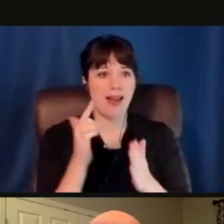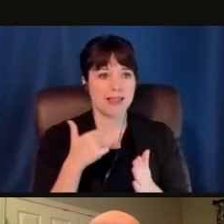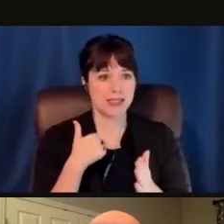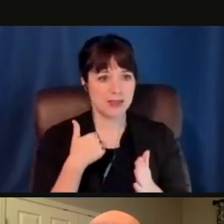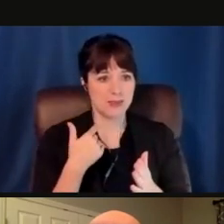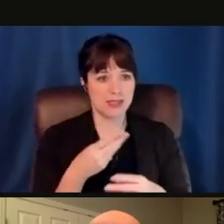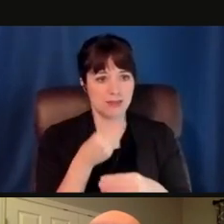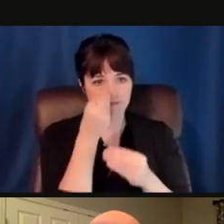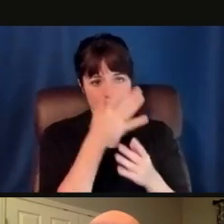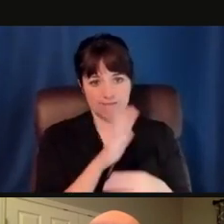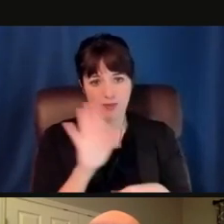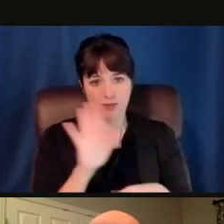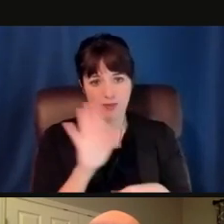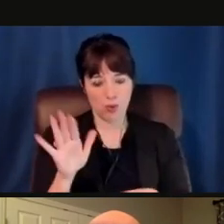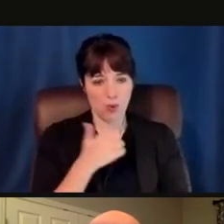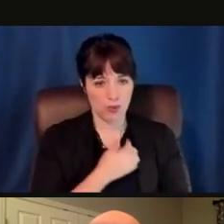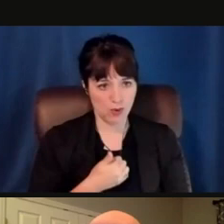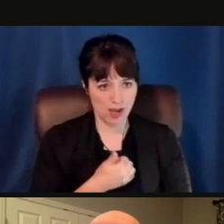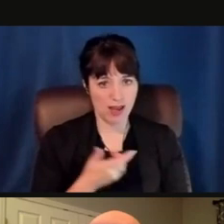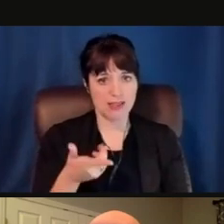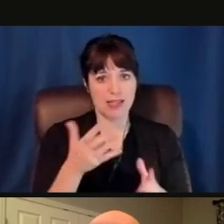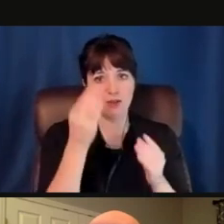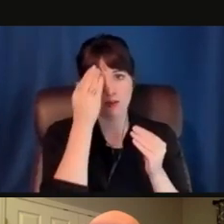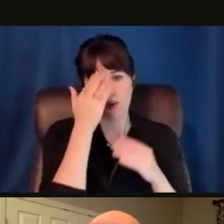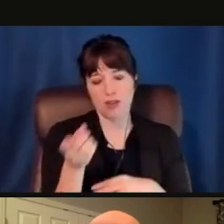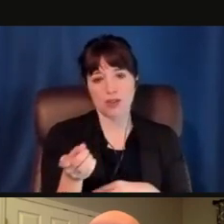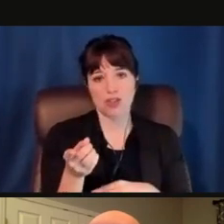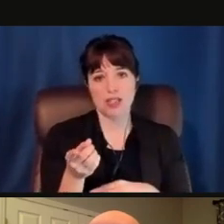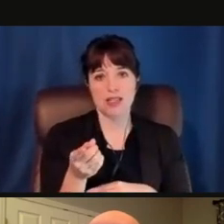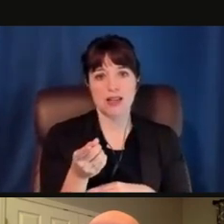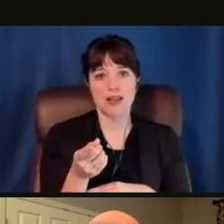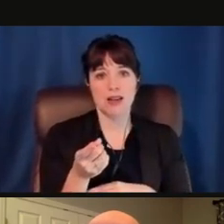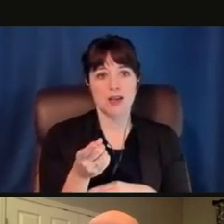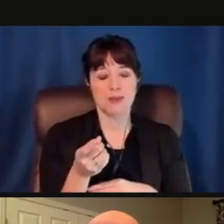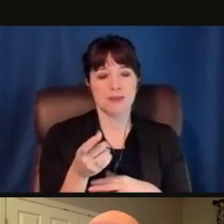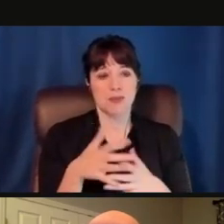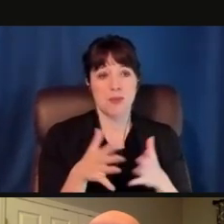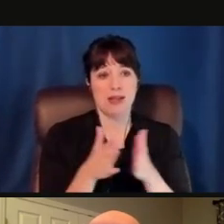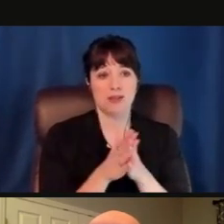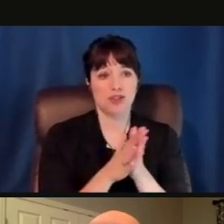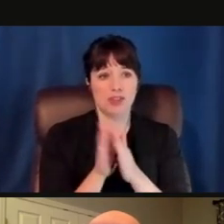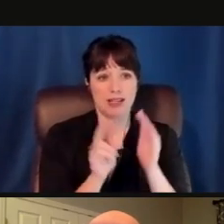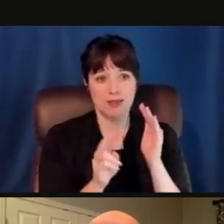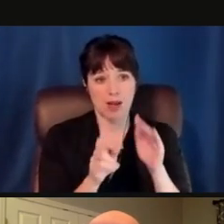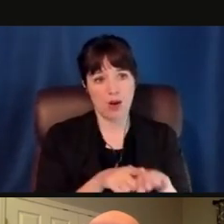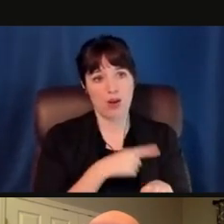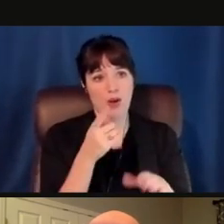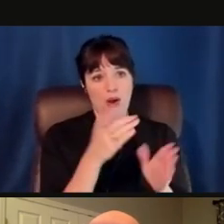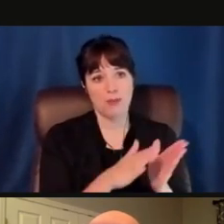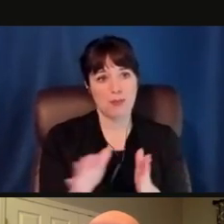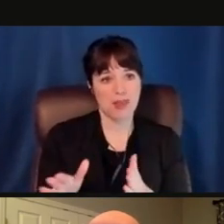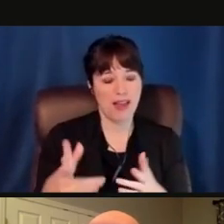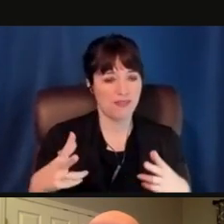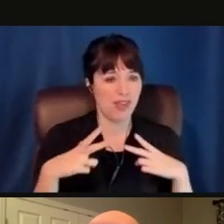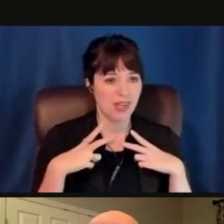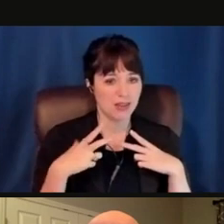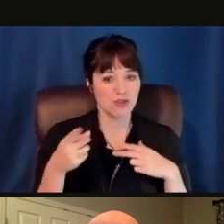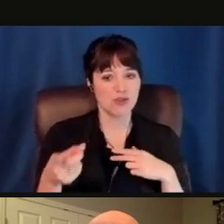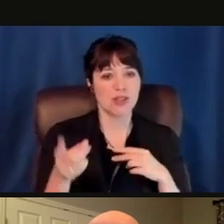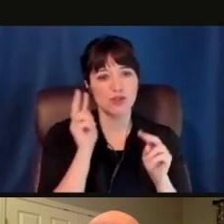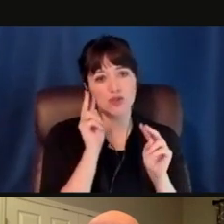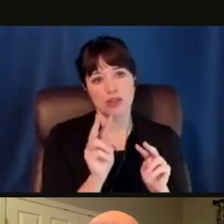regrets and let you know that she's on a much anticipated and long planned vacation, and she looks